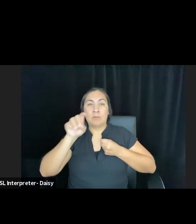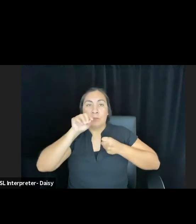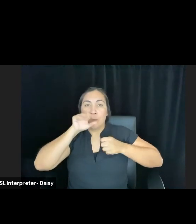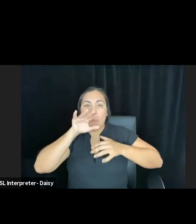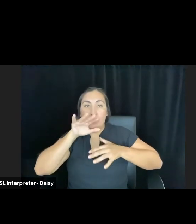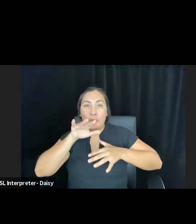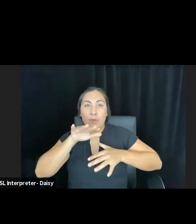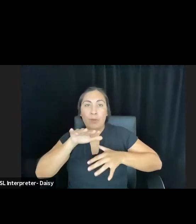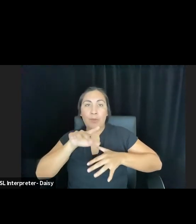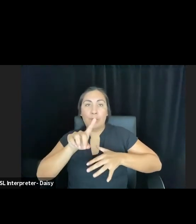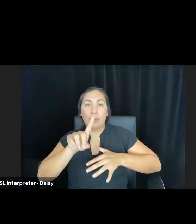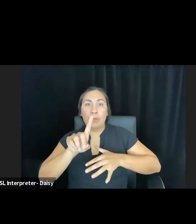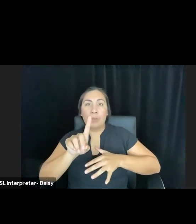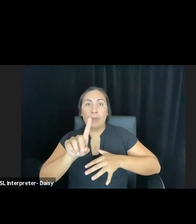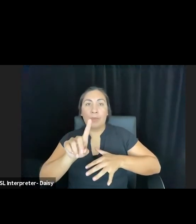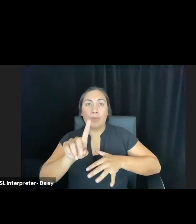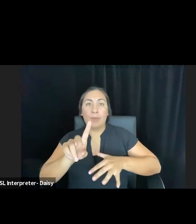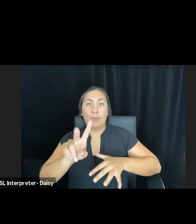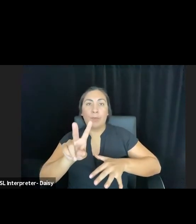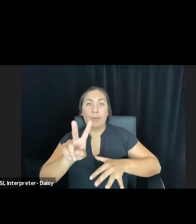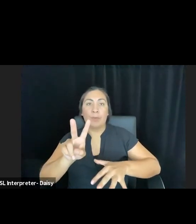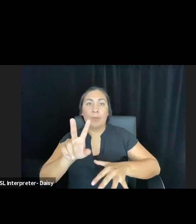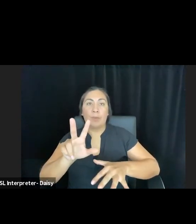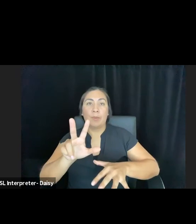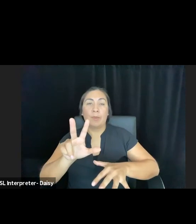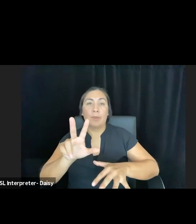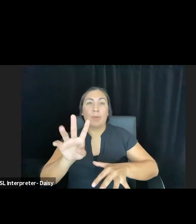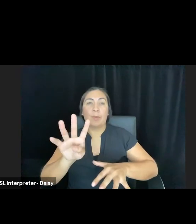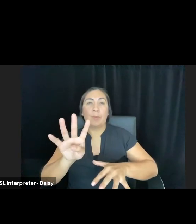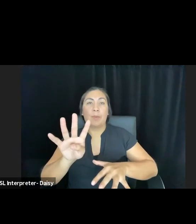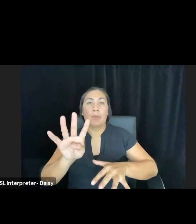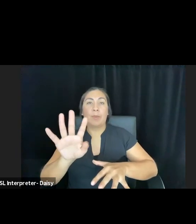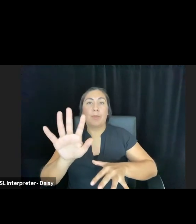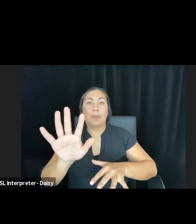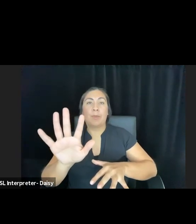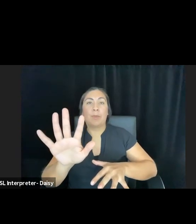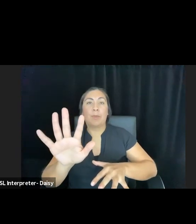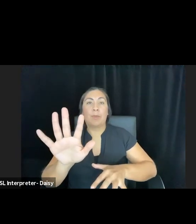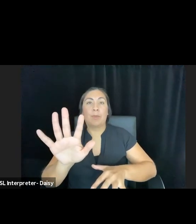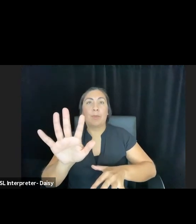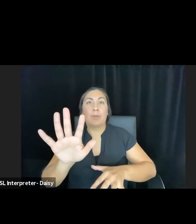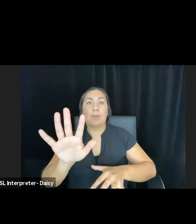one, two, three, four, five.